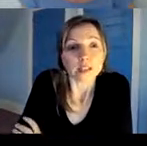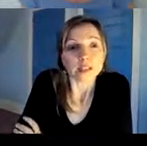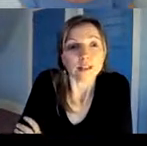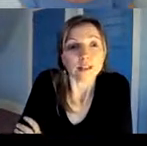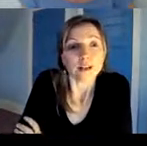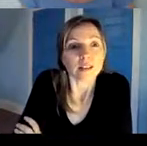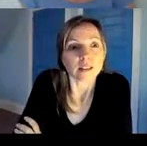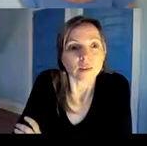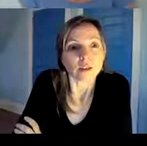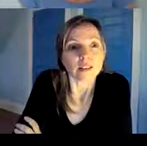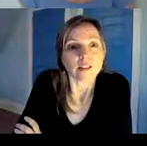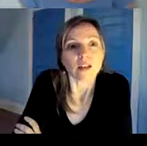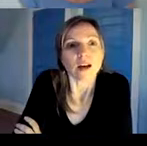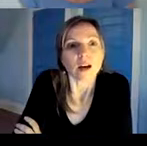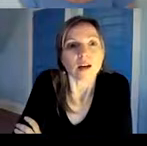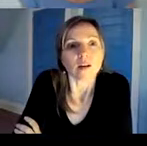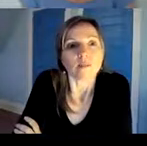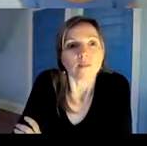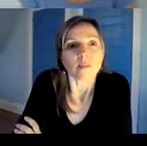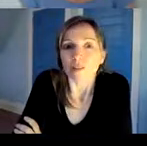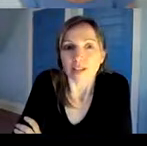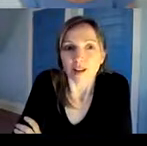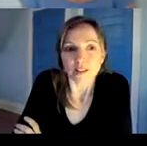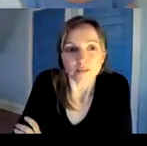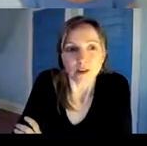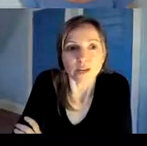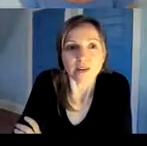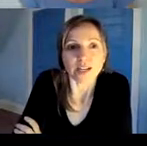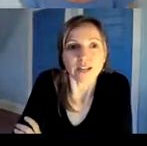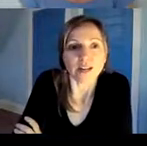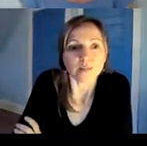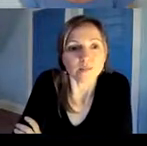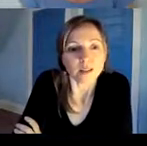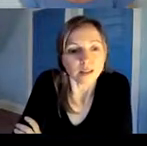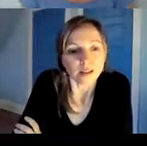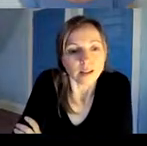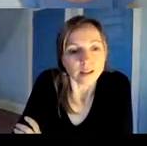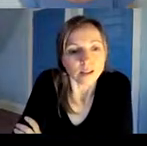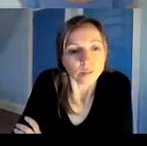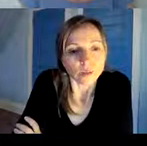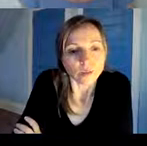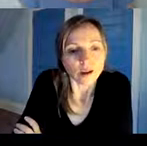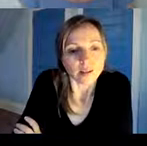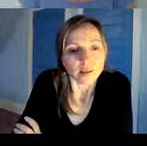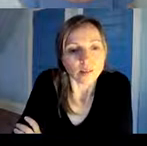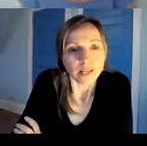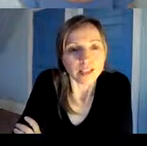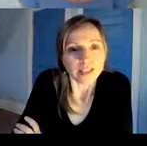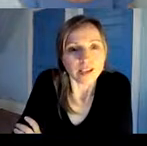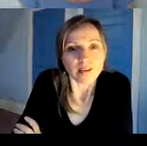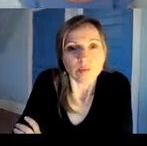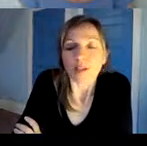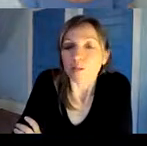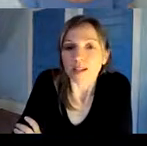endangered species. And the other one is habitat loss, habitat loss. And we know a lot about